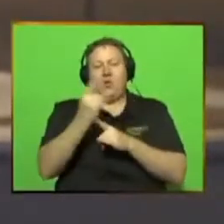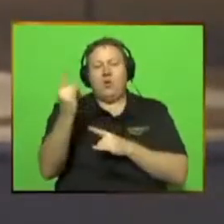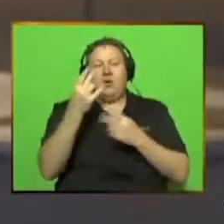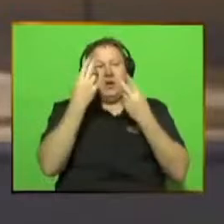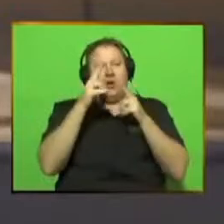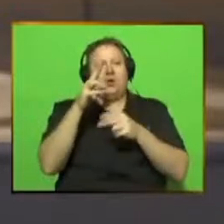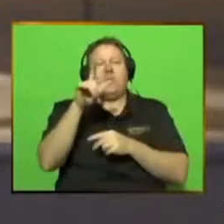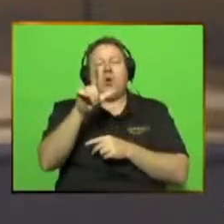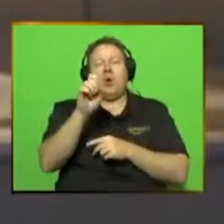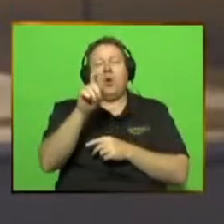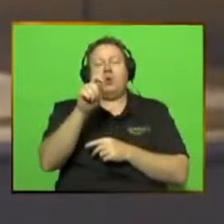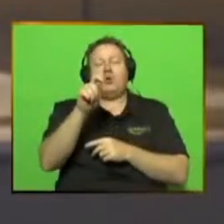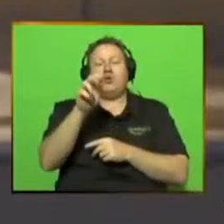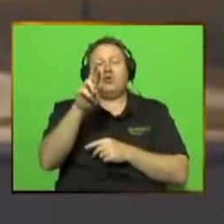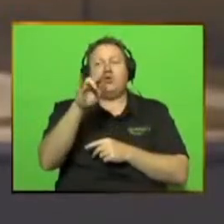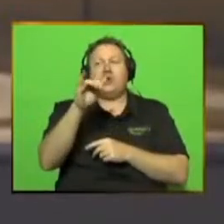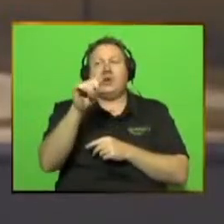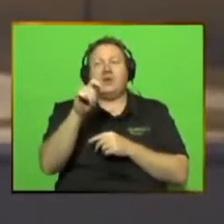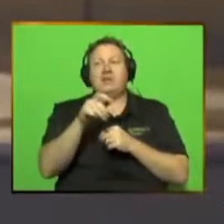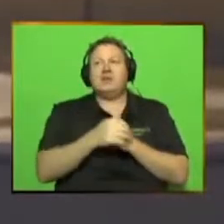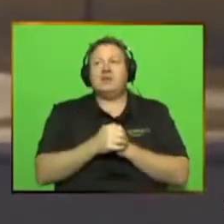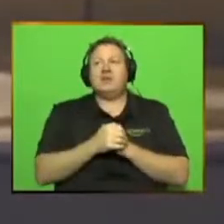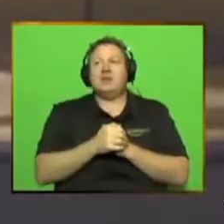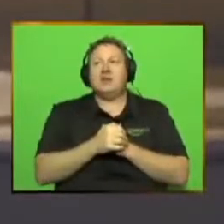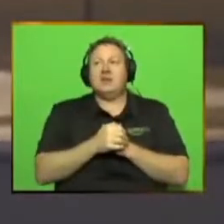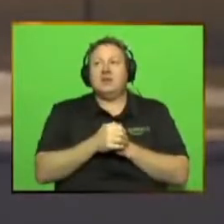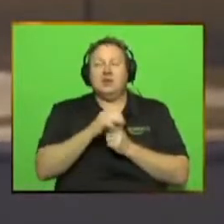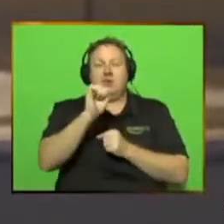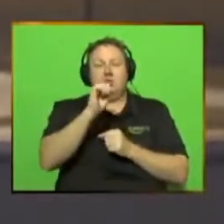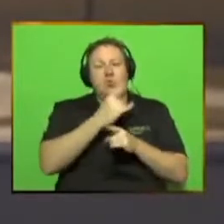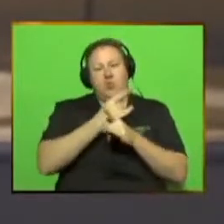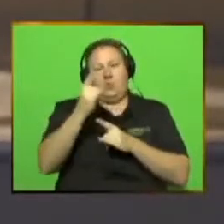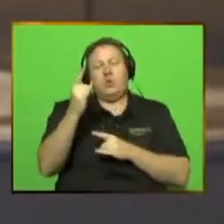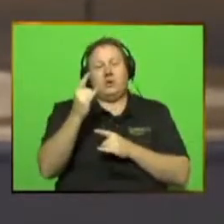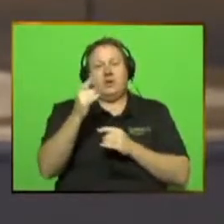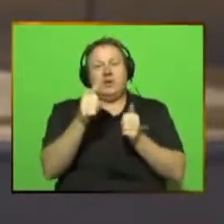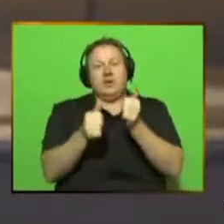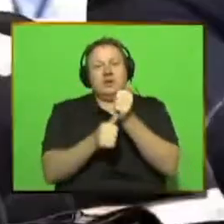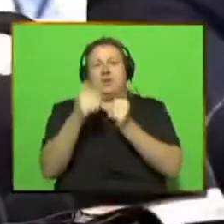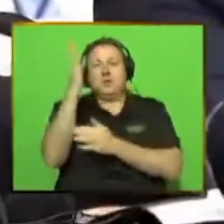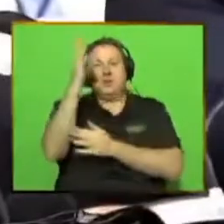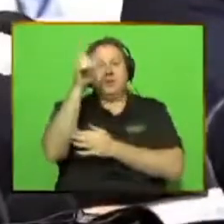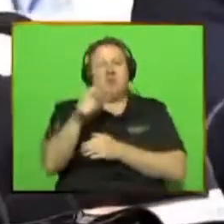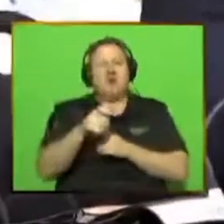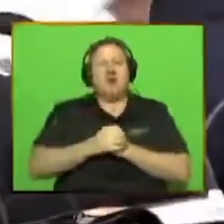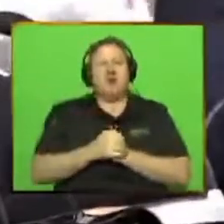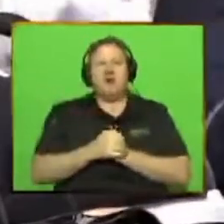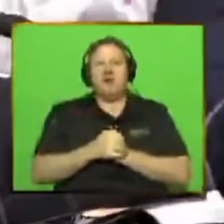Honorable Lothriet, on your election as Deputy Speaker.